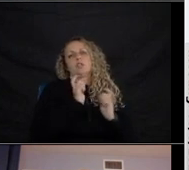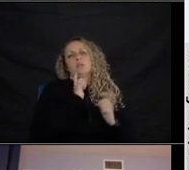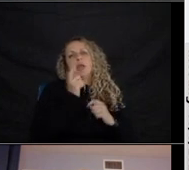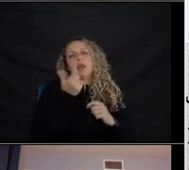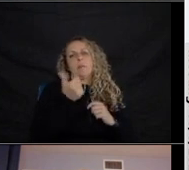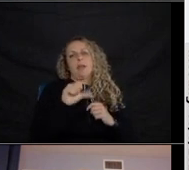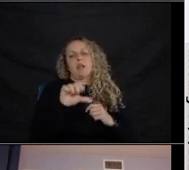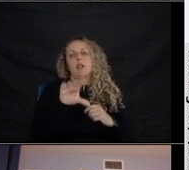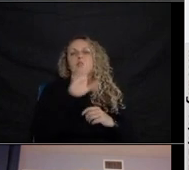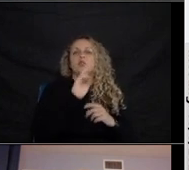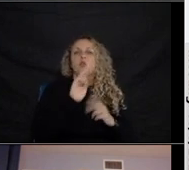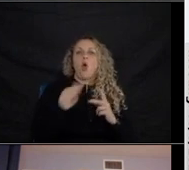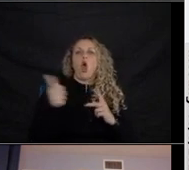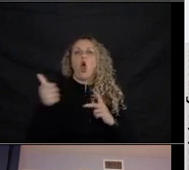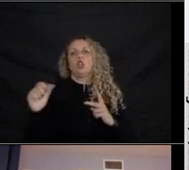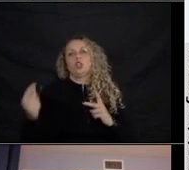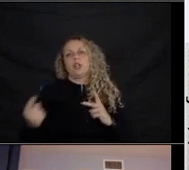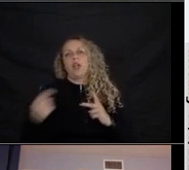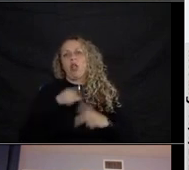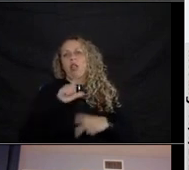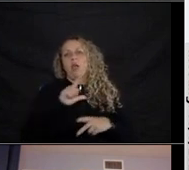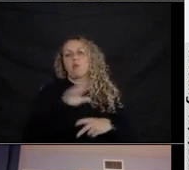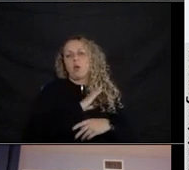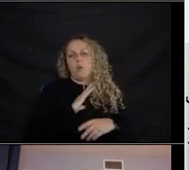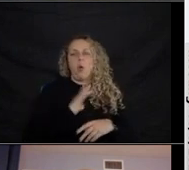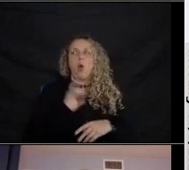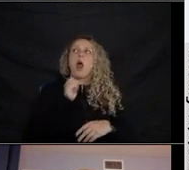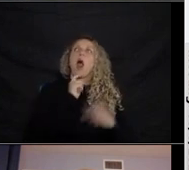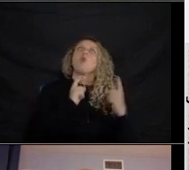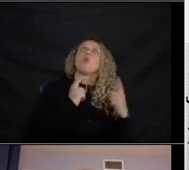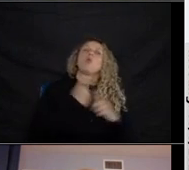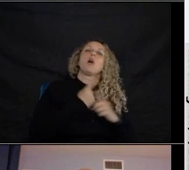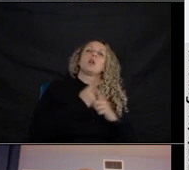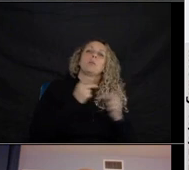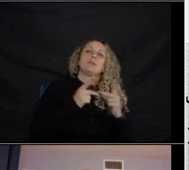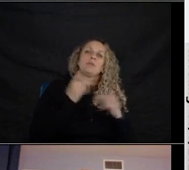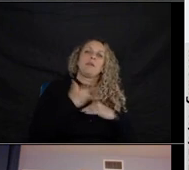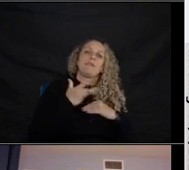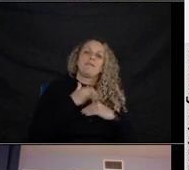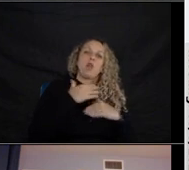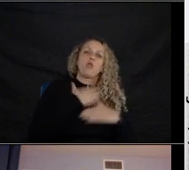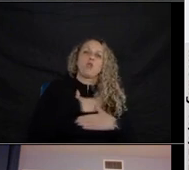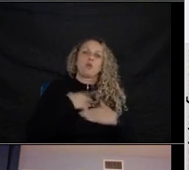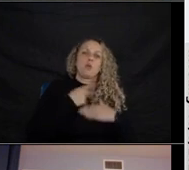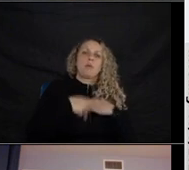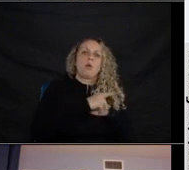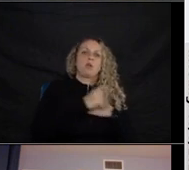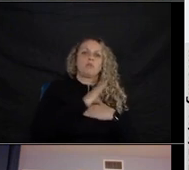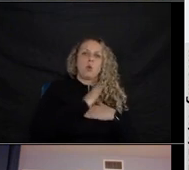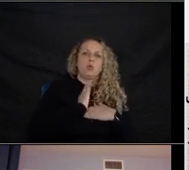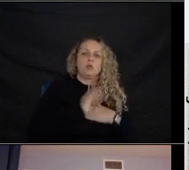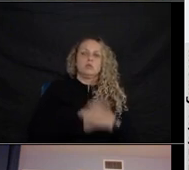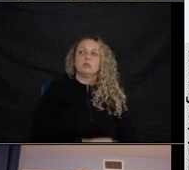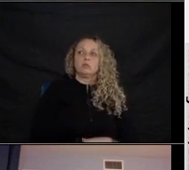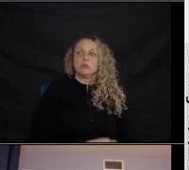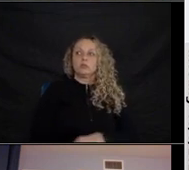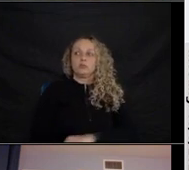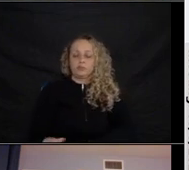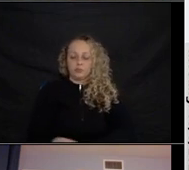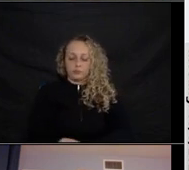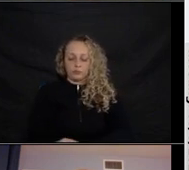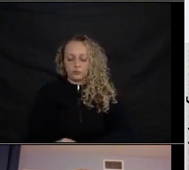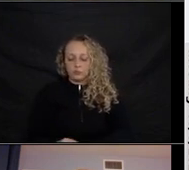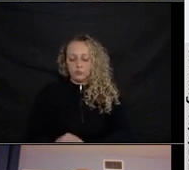alternate positions available on the Library Board, and one regular position available on the Recreation and Parks Board.